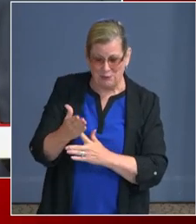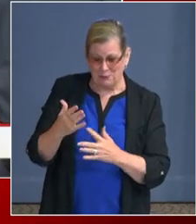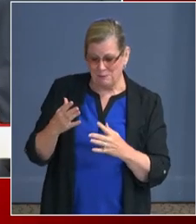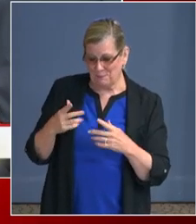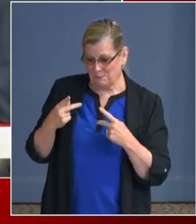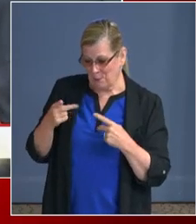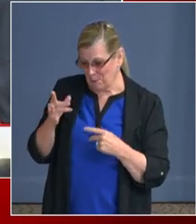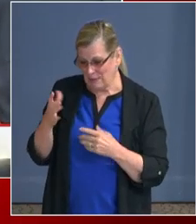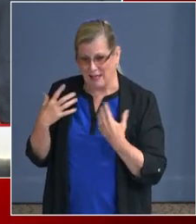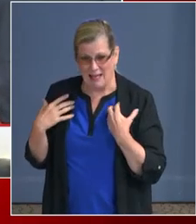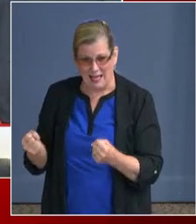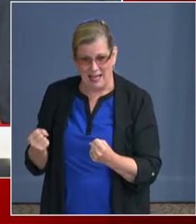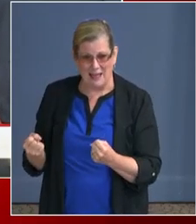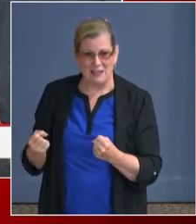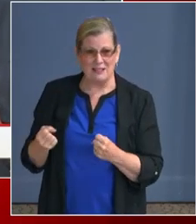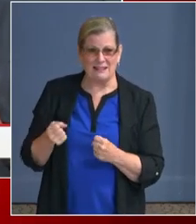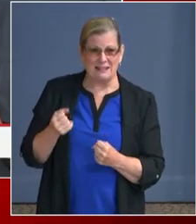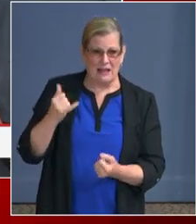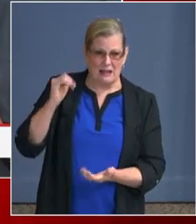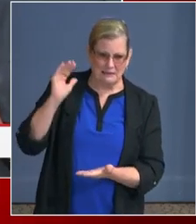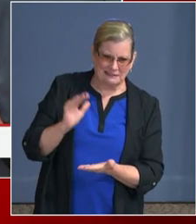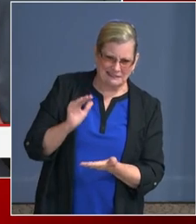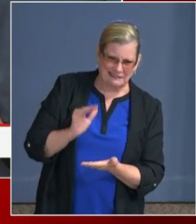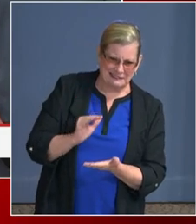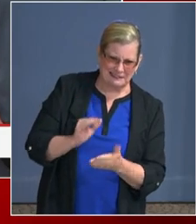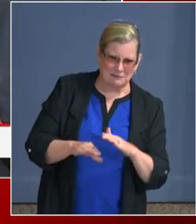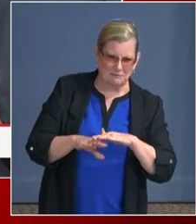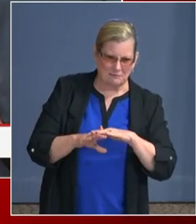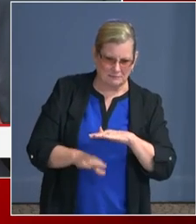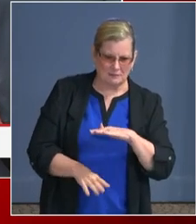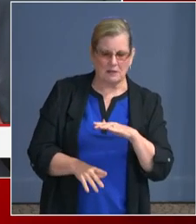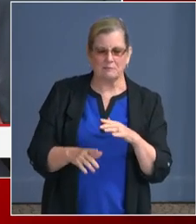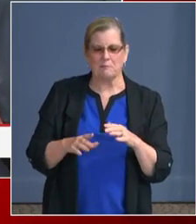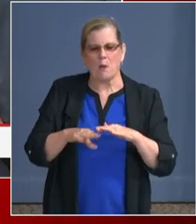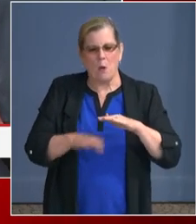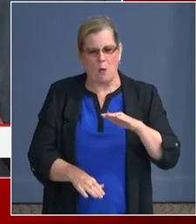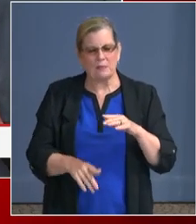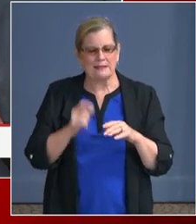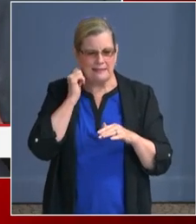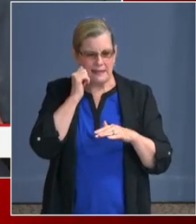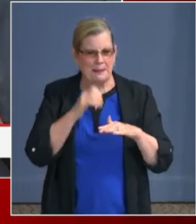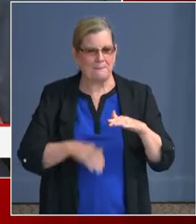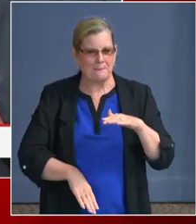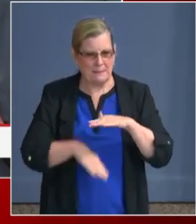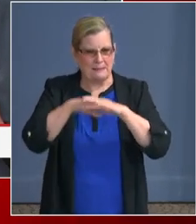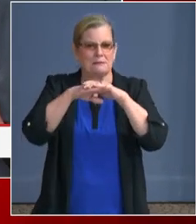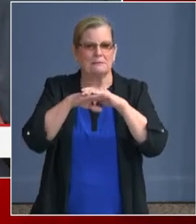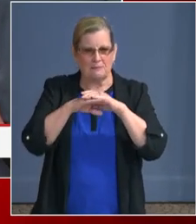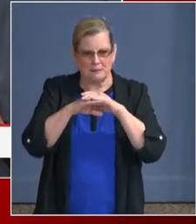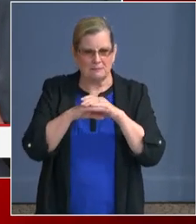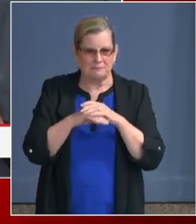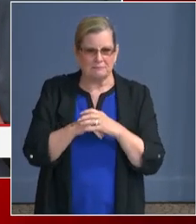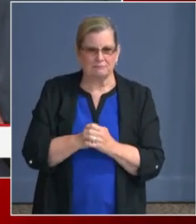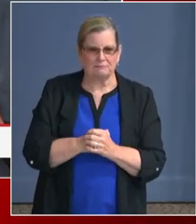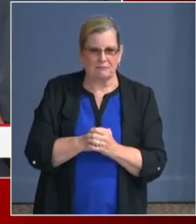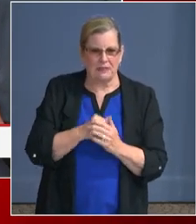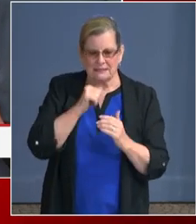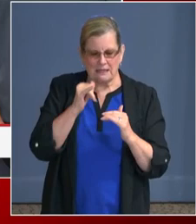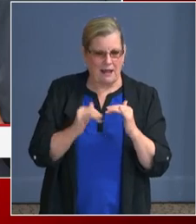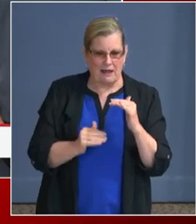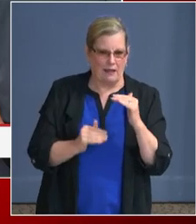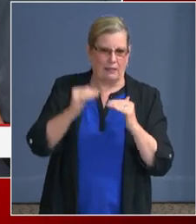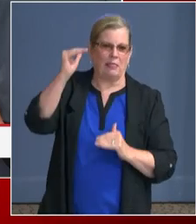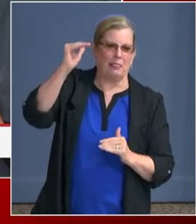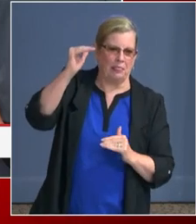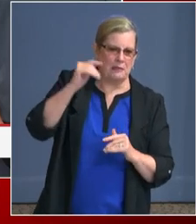go there, but we are now down below their daily capacity. So our numbers should not be much longer than the